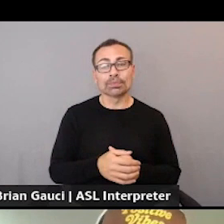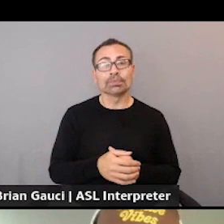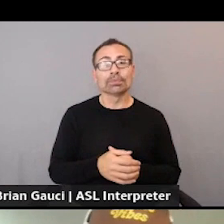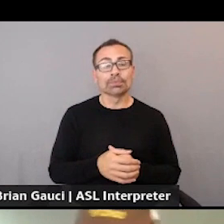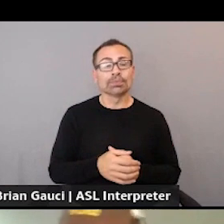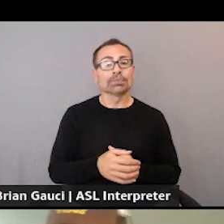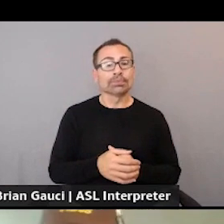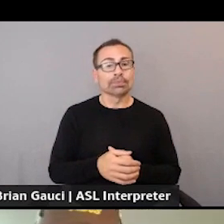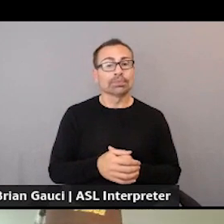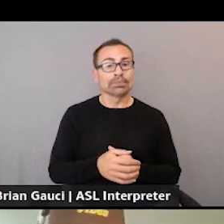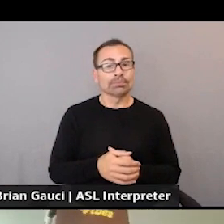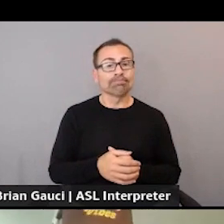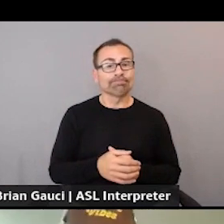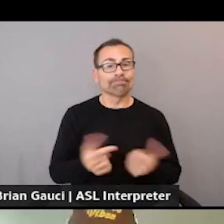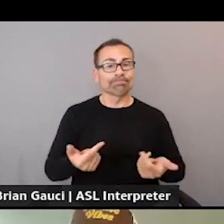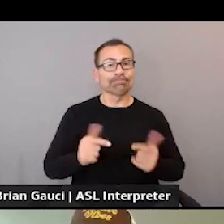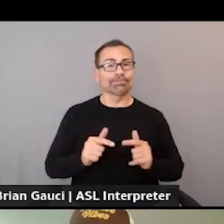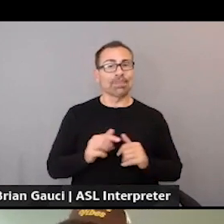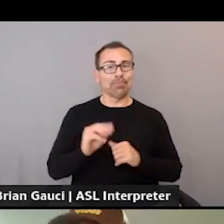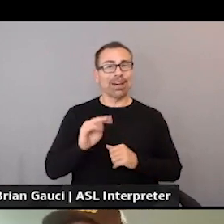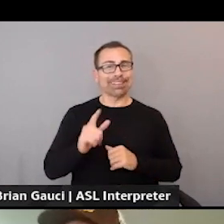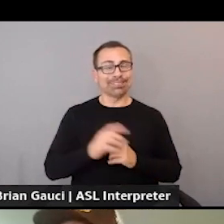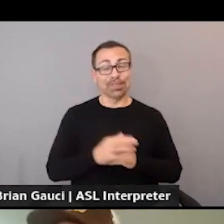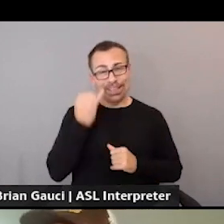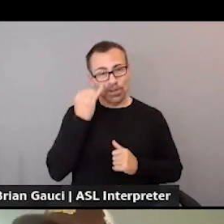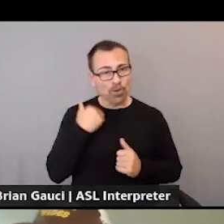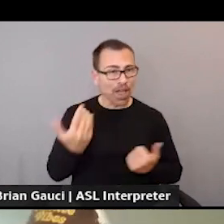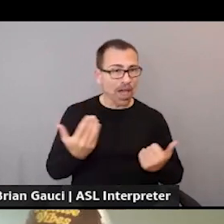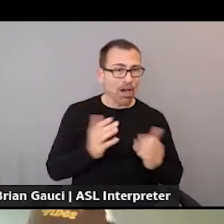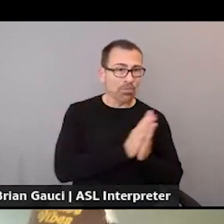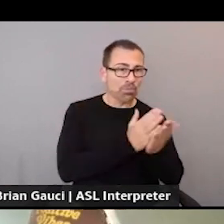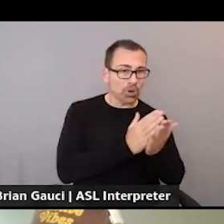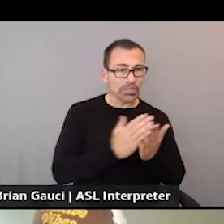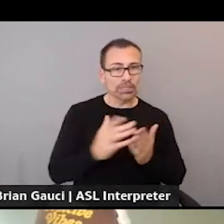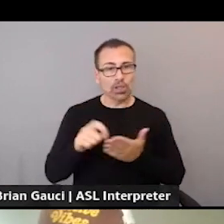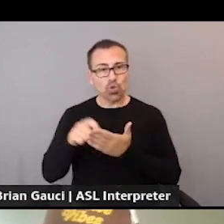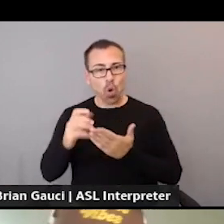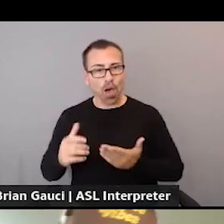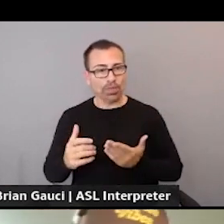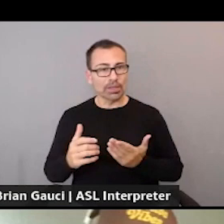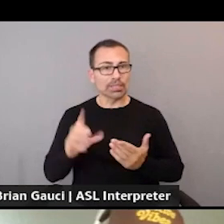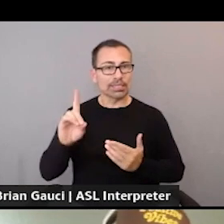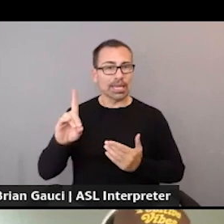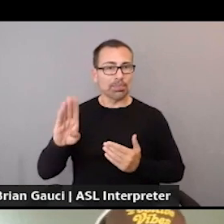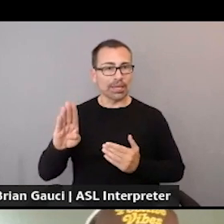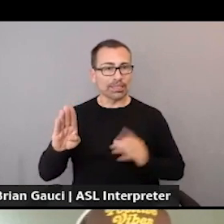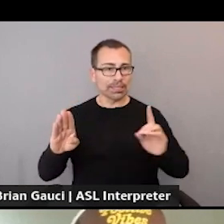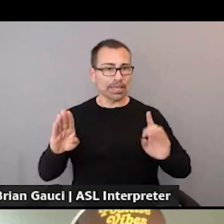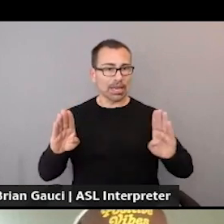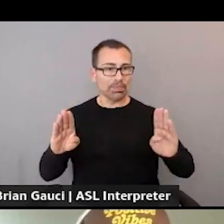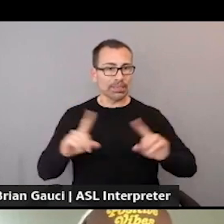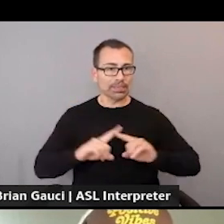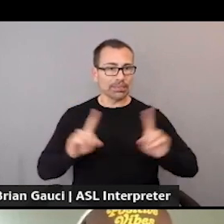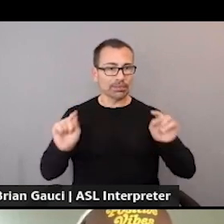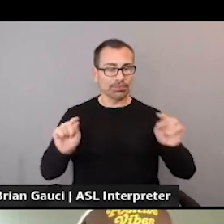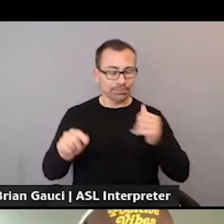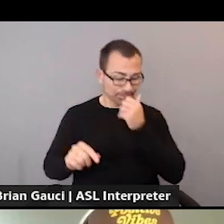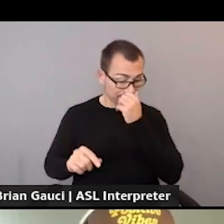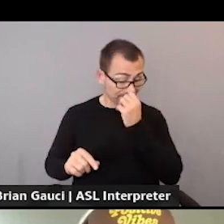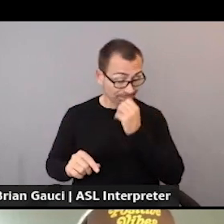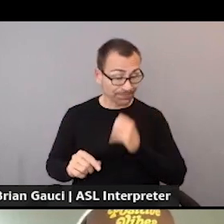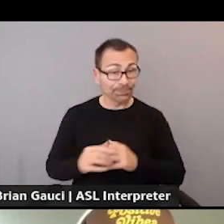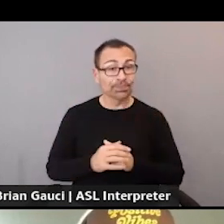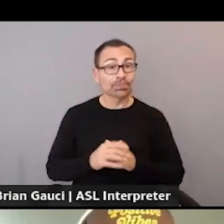So, right. If we say we have books and authors, two different databases here. When you make these connections,